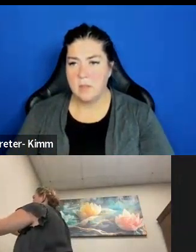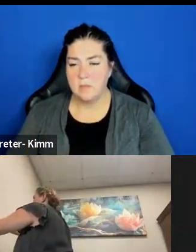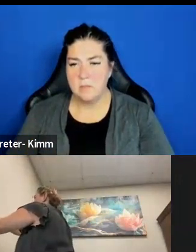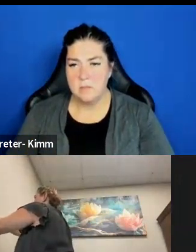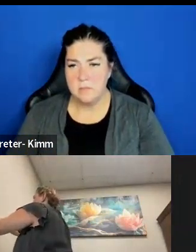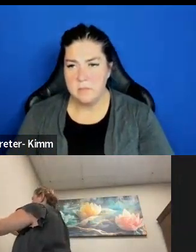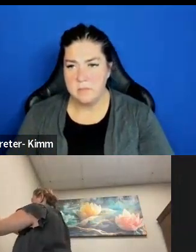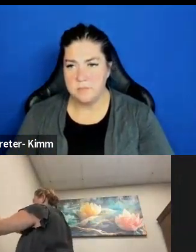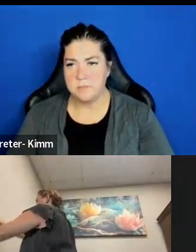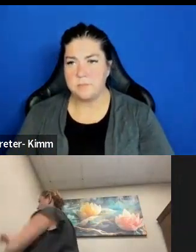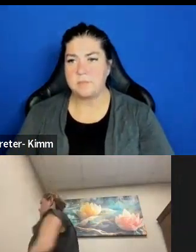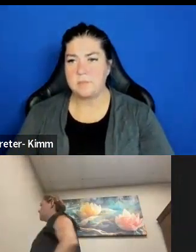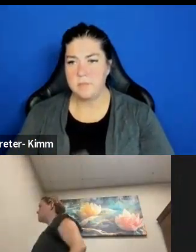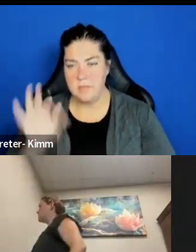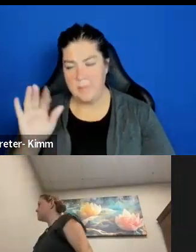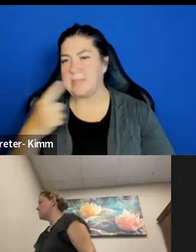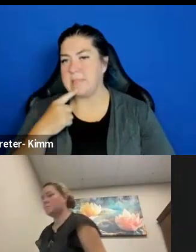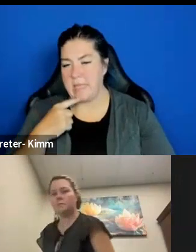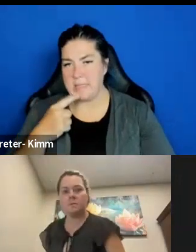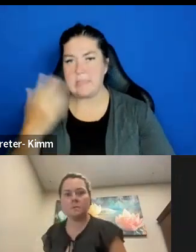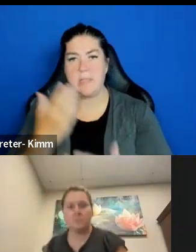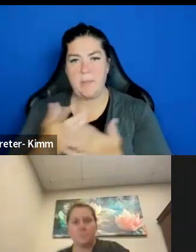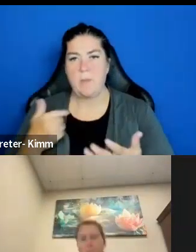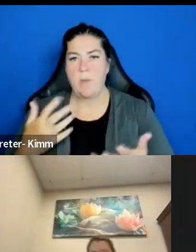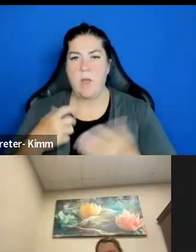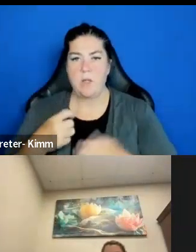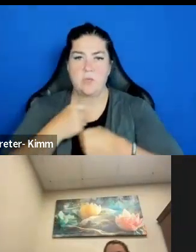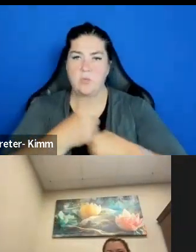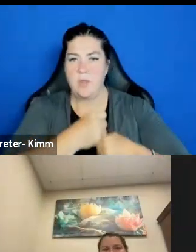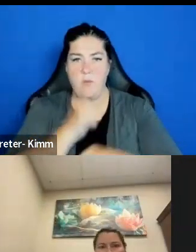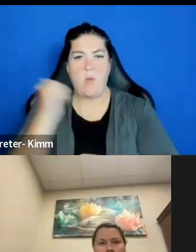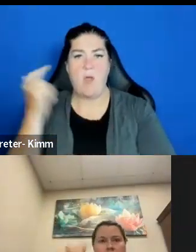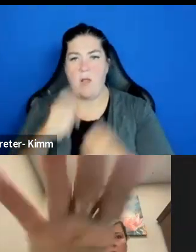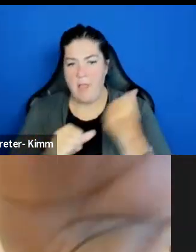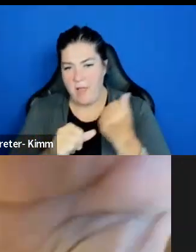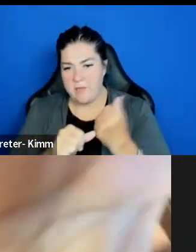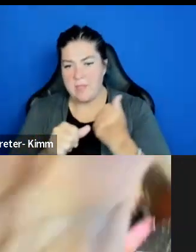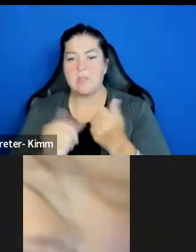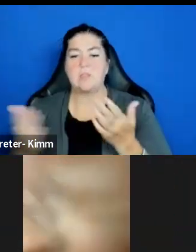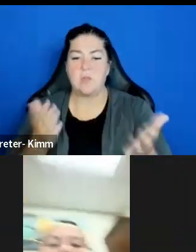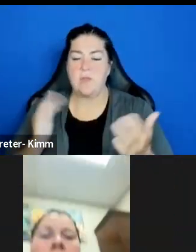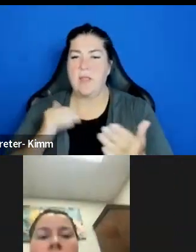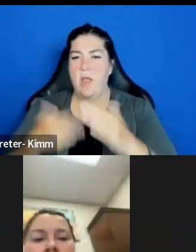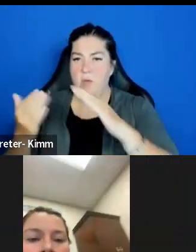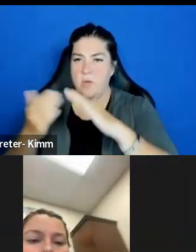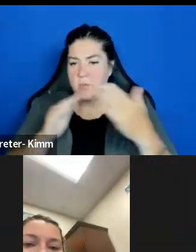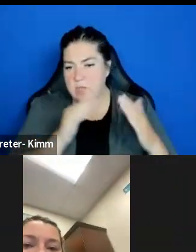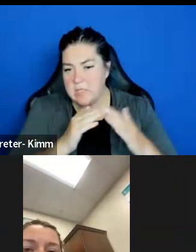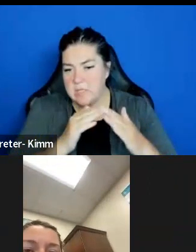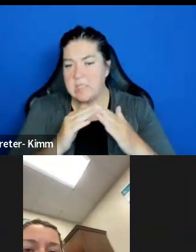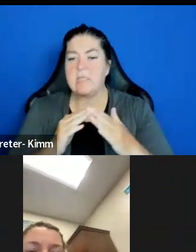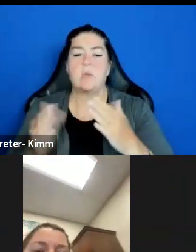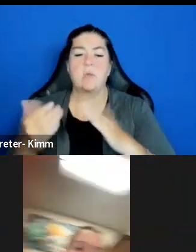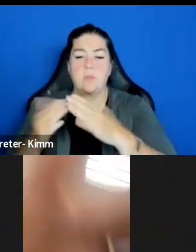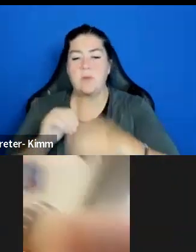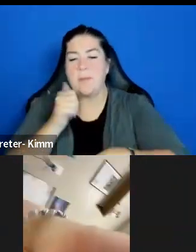Like I was saying, this was something that we wanted to create for all advocates in our Allen community, serving our community. So it's going to be community-based advocates and